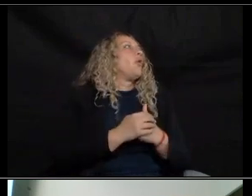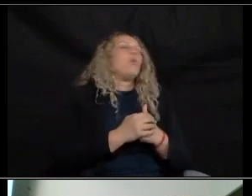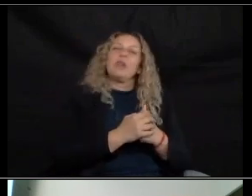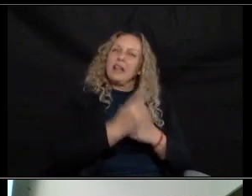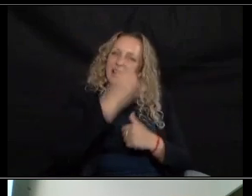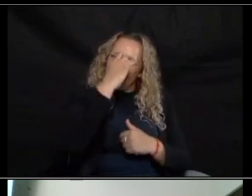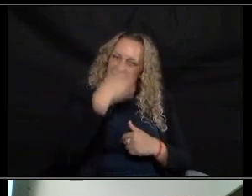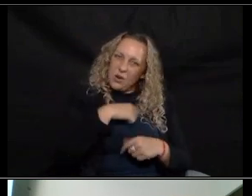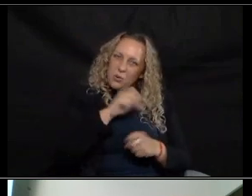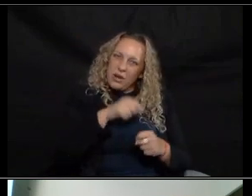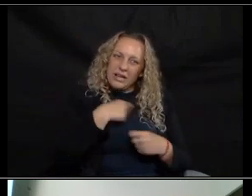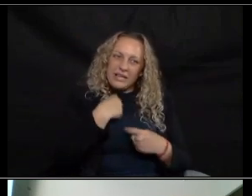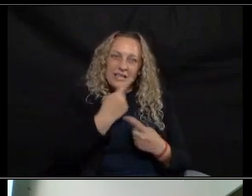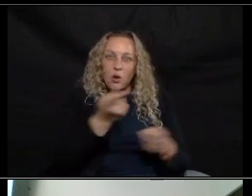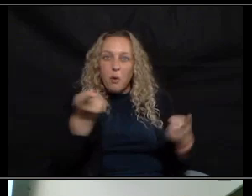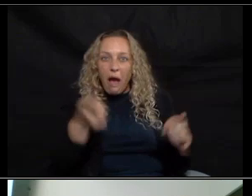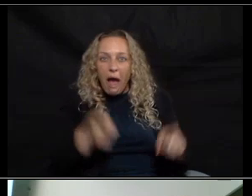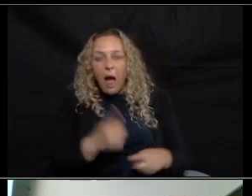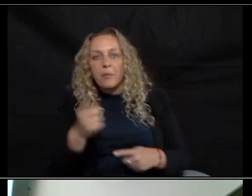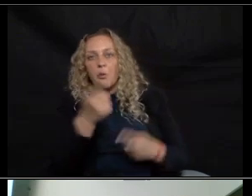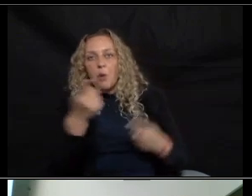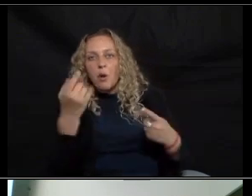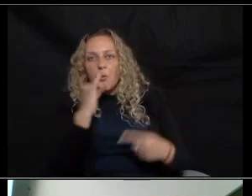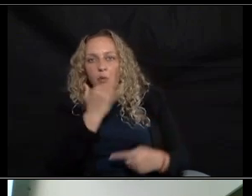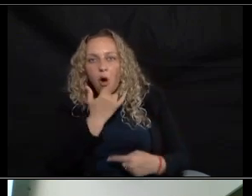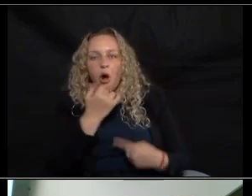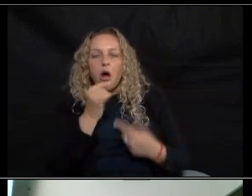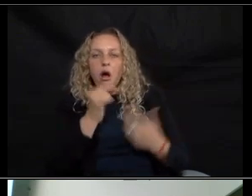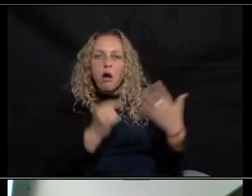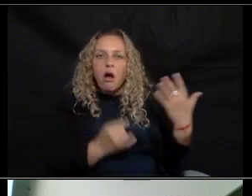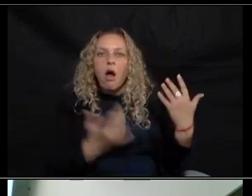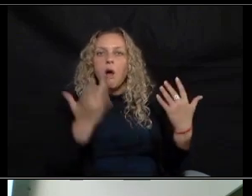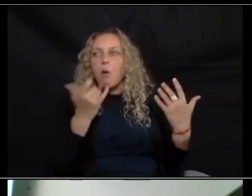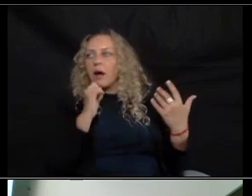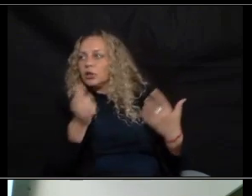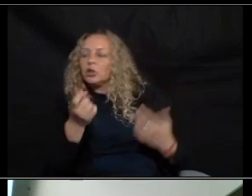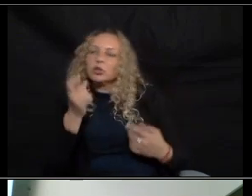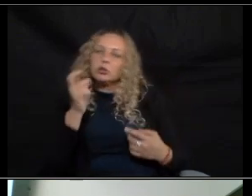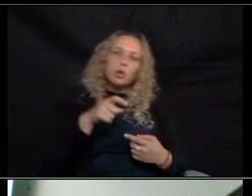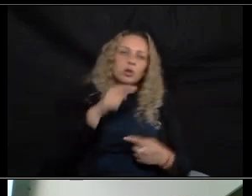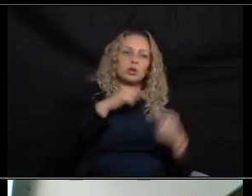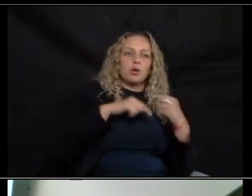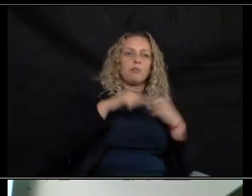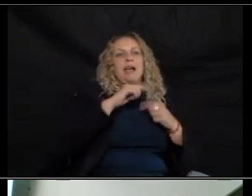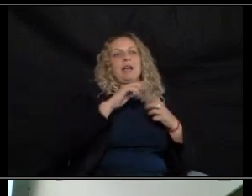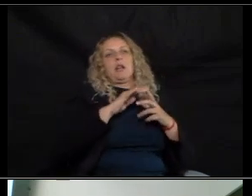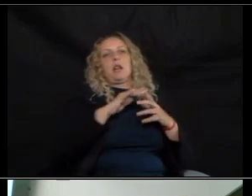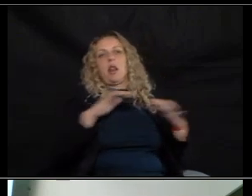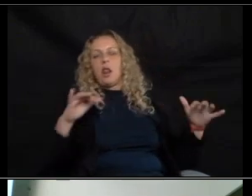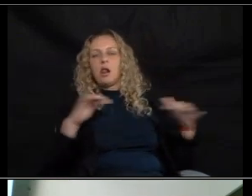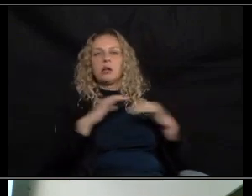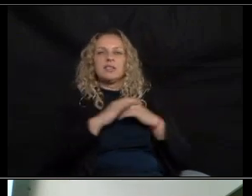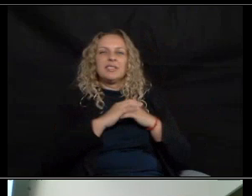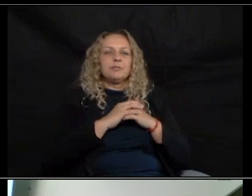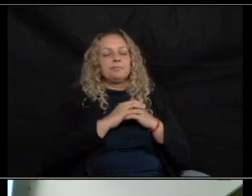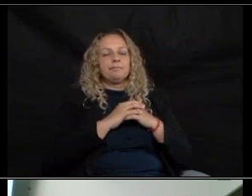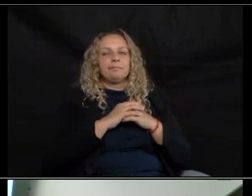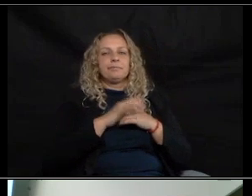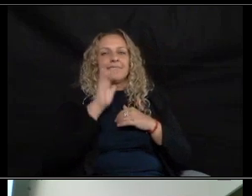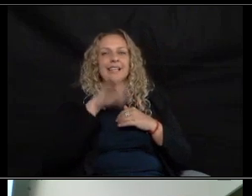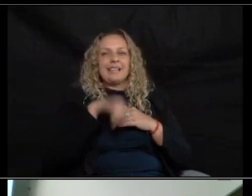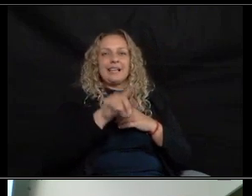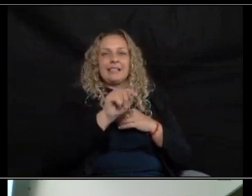we could come and tell you what happened and what went wrong and why it shouldn't happen and why it should go back to the way it was, which